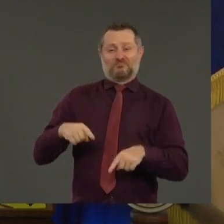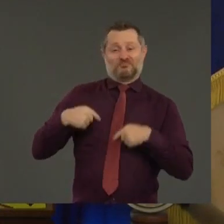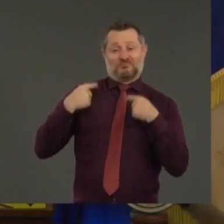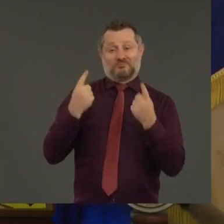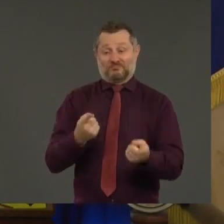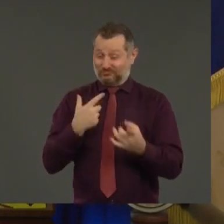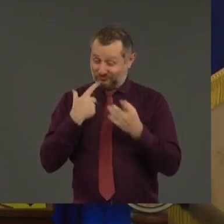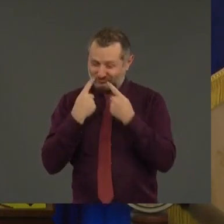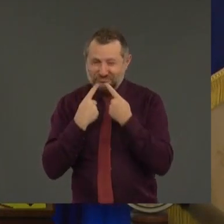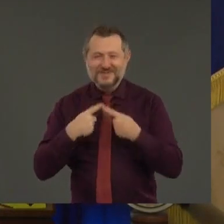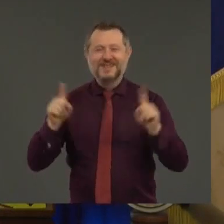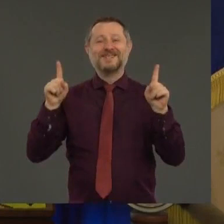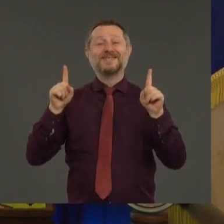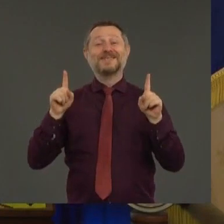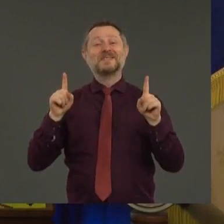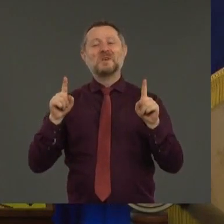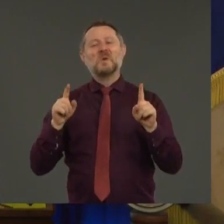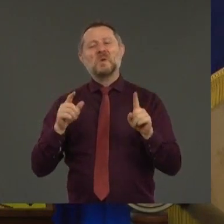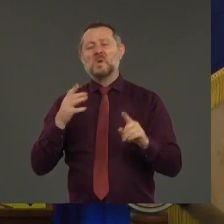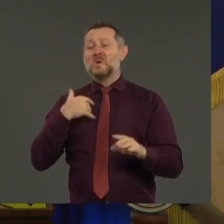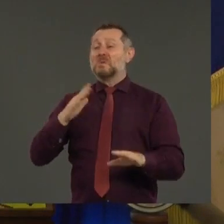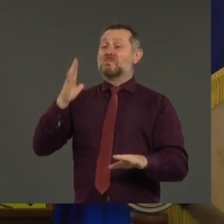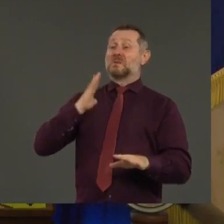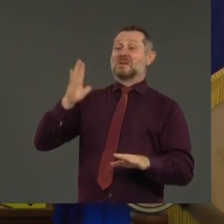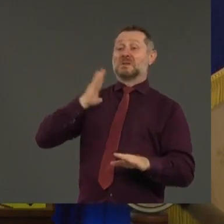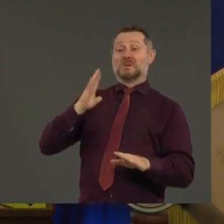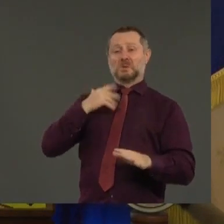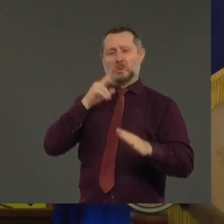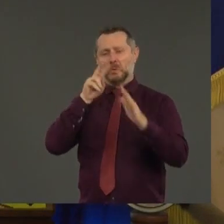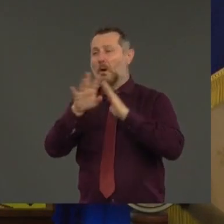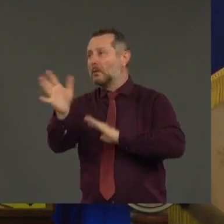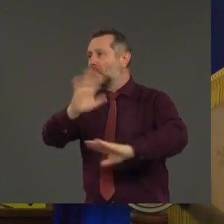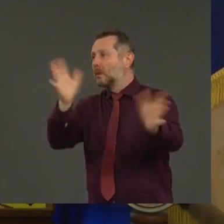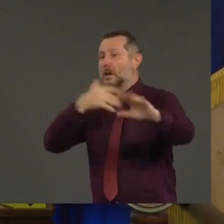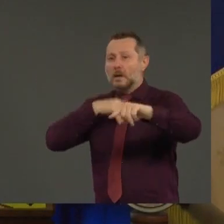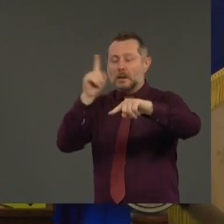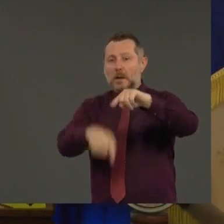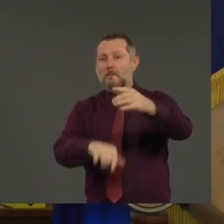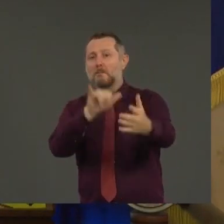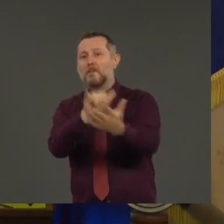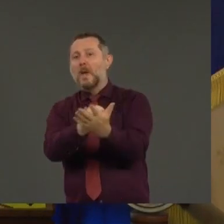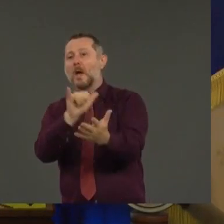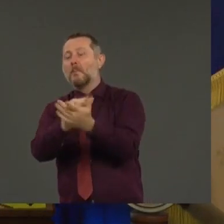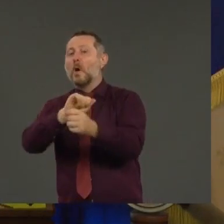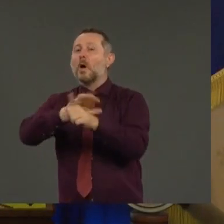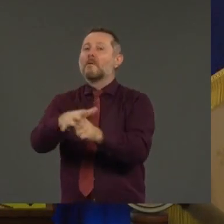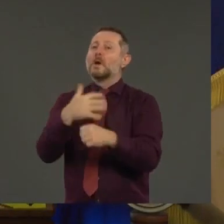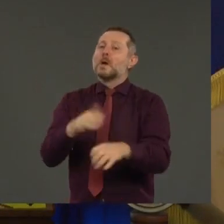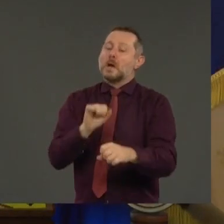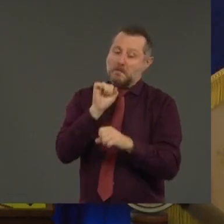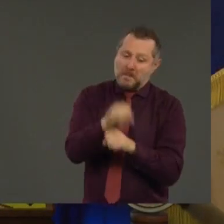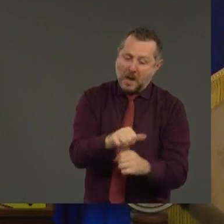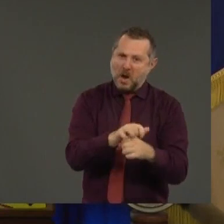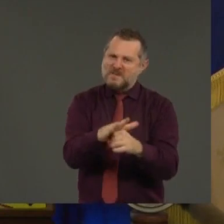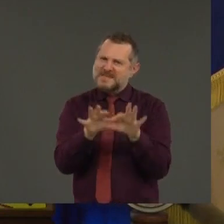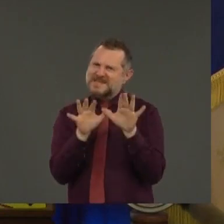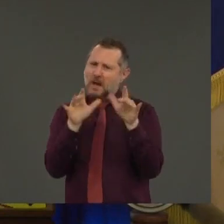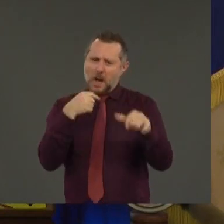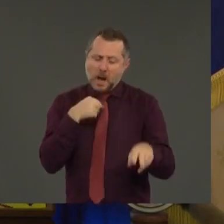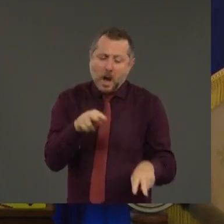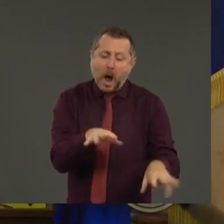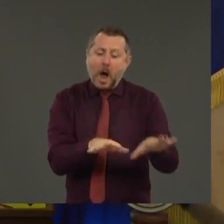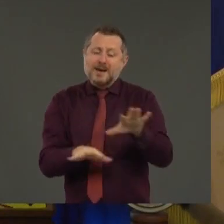we did here, this impossible task, of beating back this deadly virus, then there is nothing that we can't